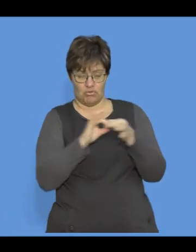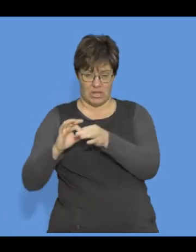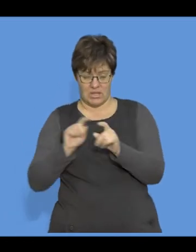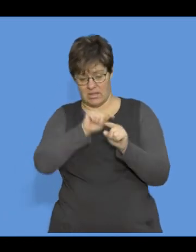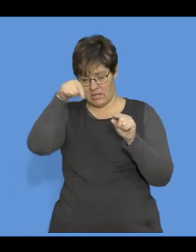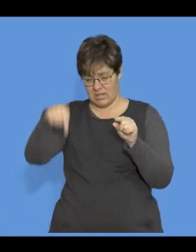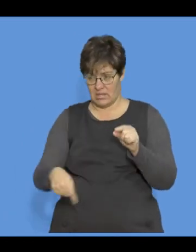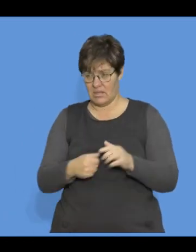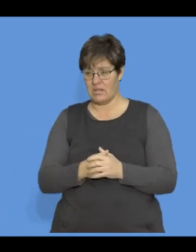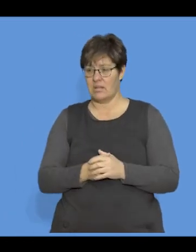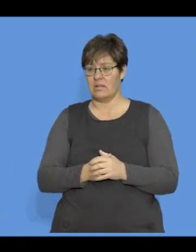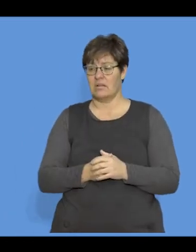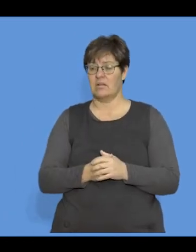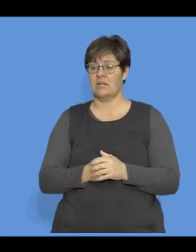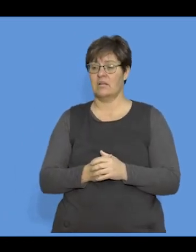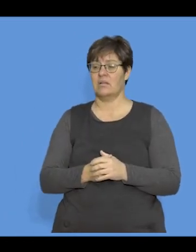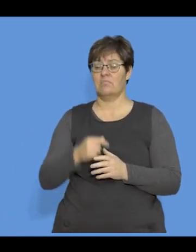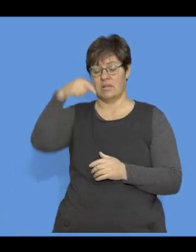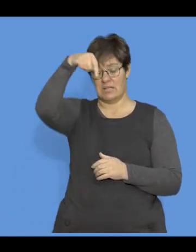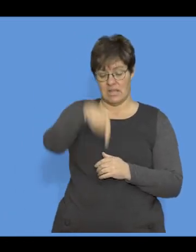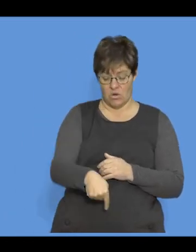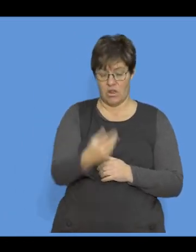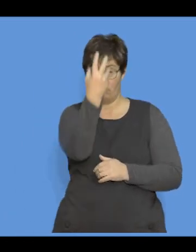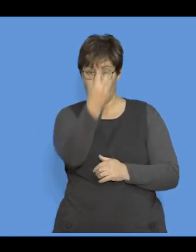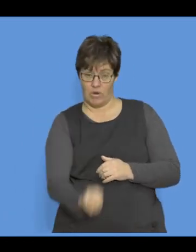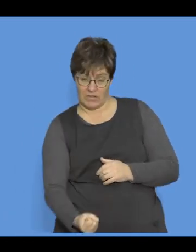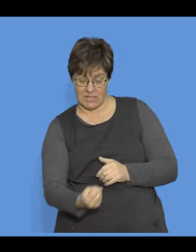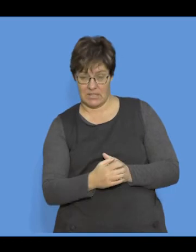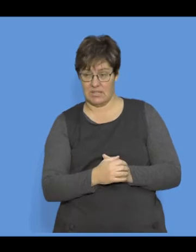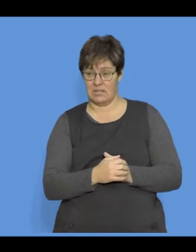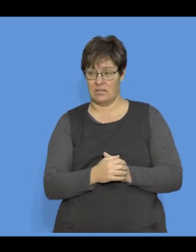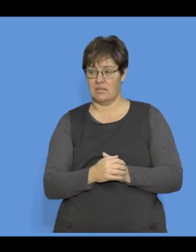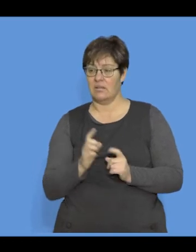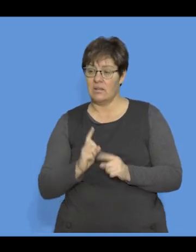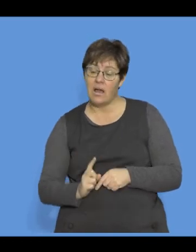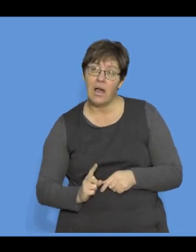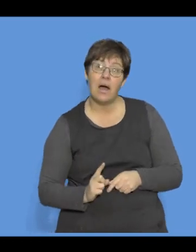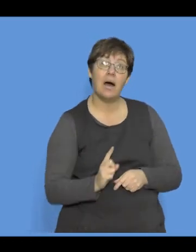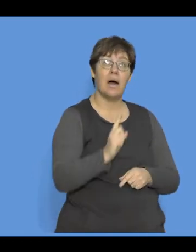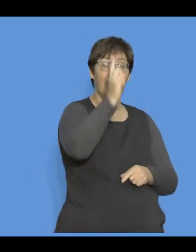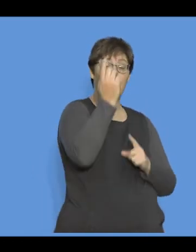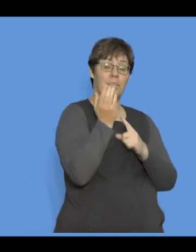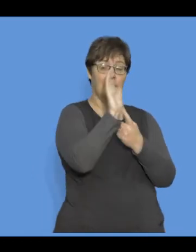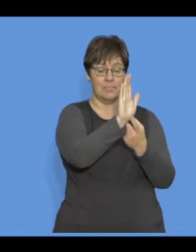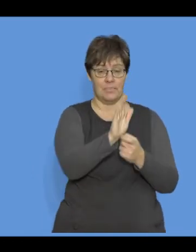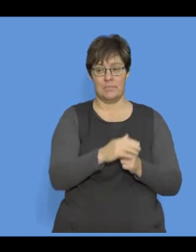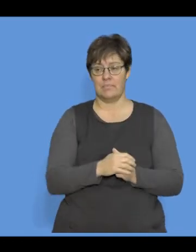going to label the force downward, which is the force due to gravity. And then I'm going to label